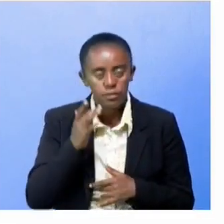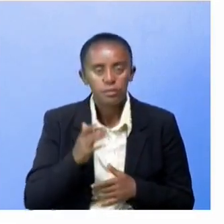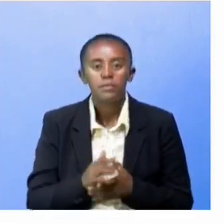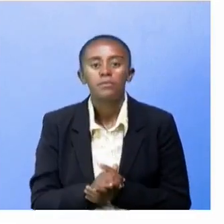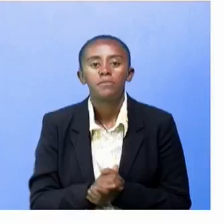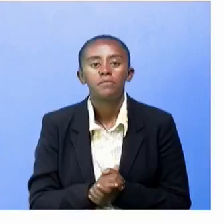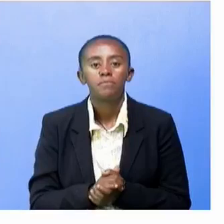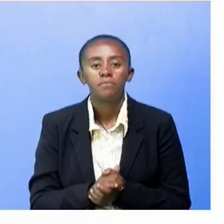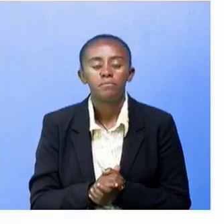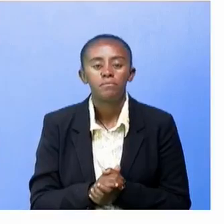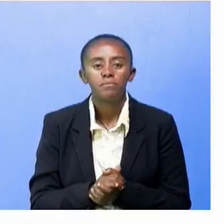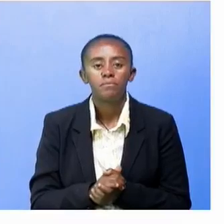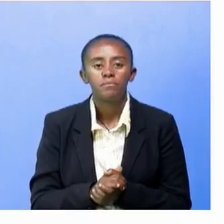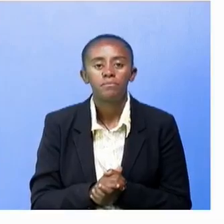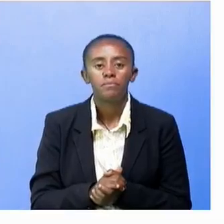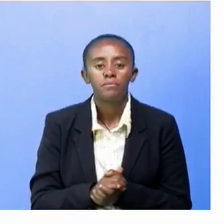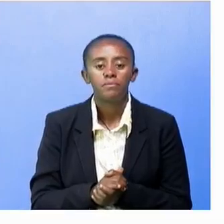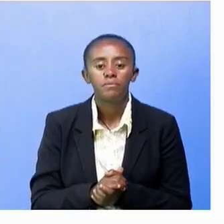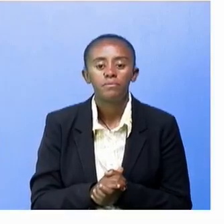disease.